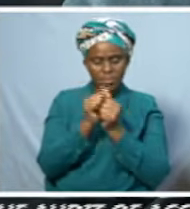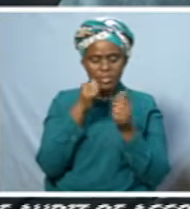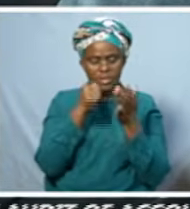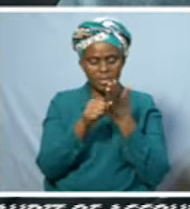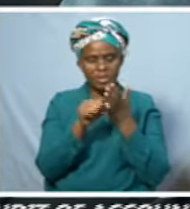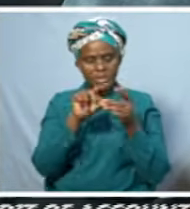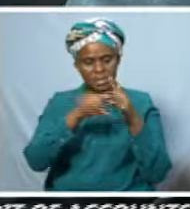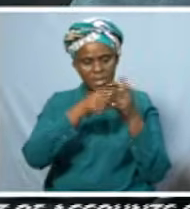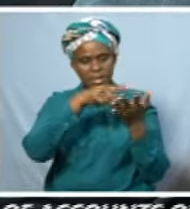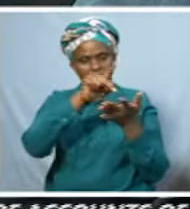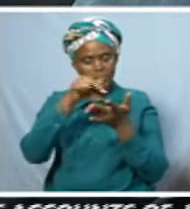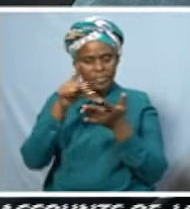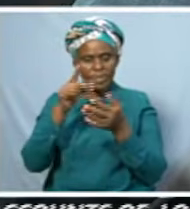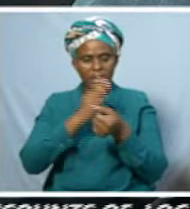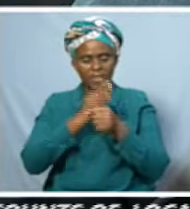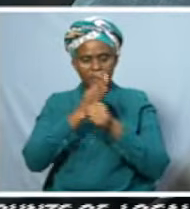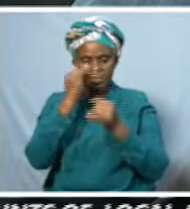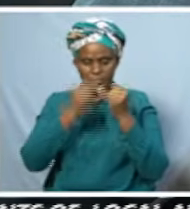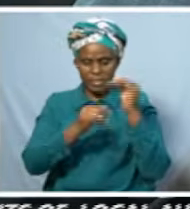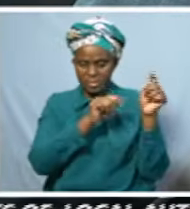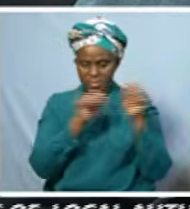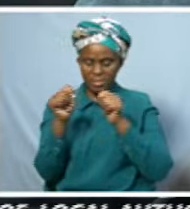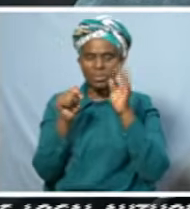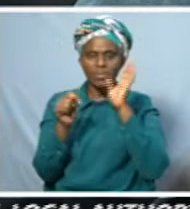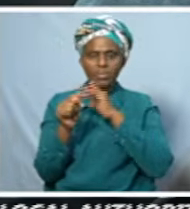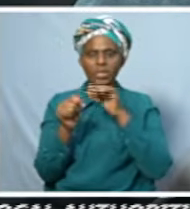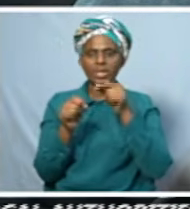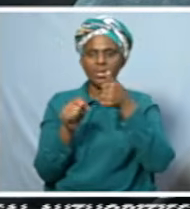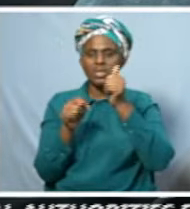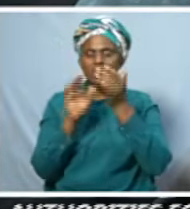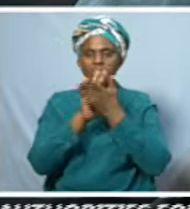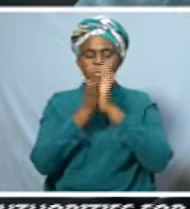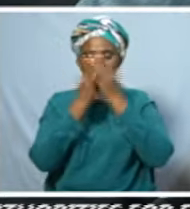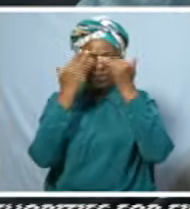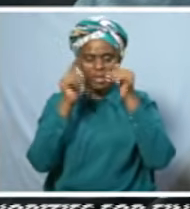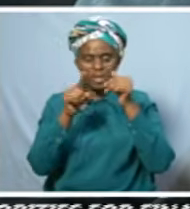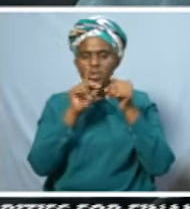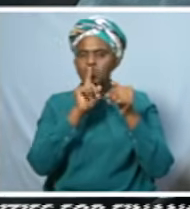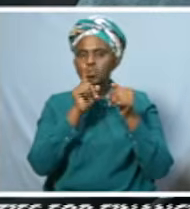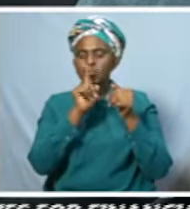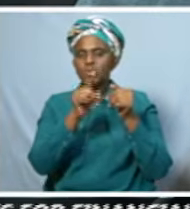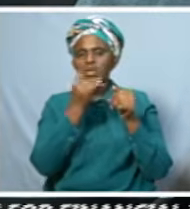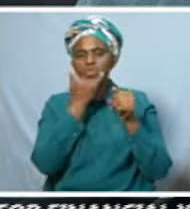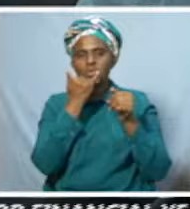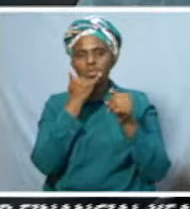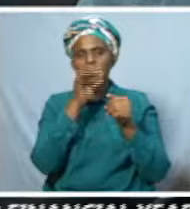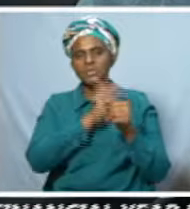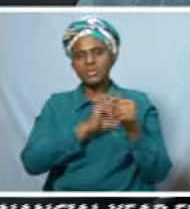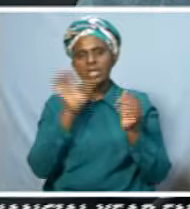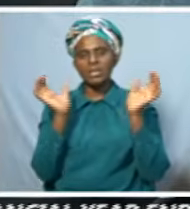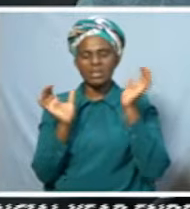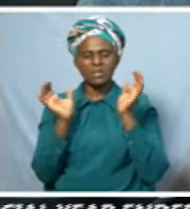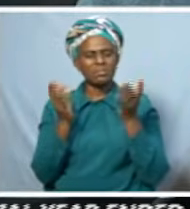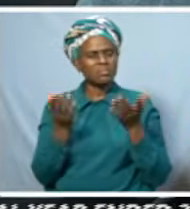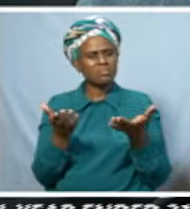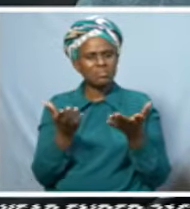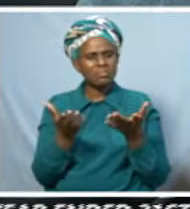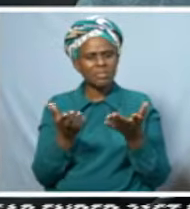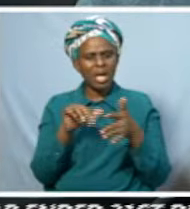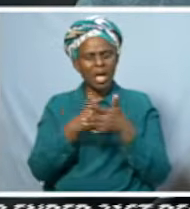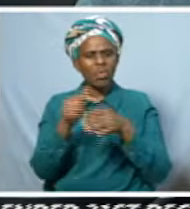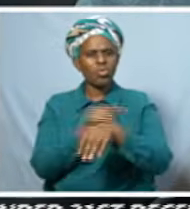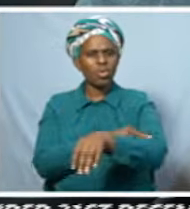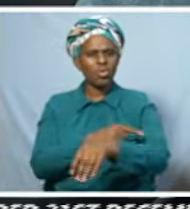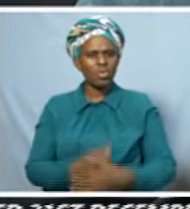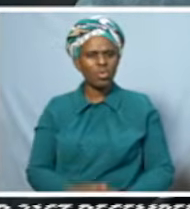You started paying him, then he has been transferred. Then you realize that no, actually is on the wrong scale. And for how